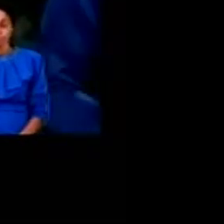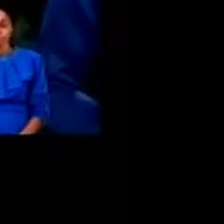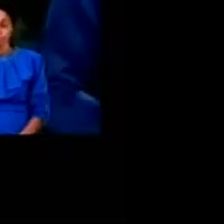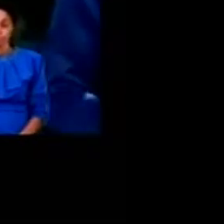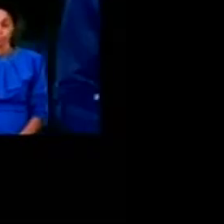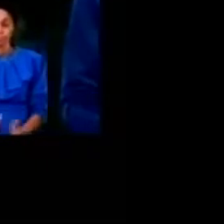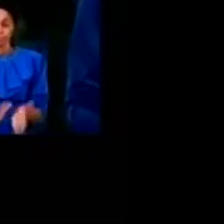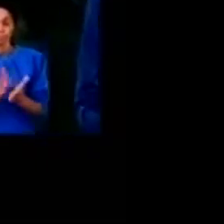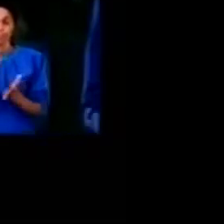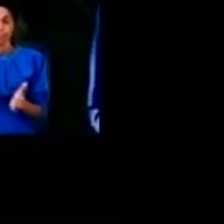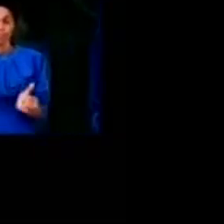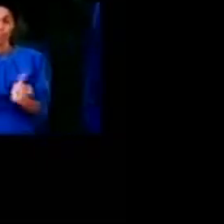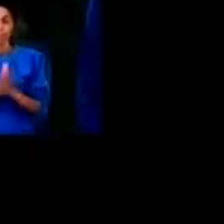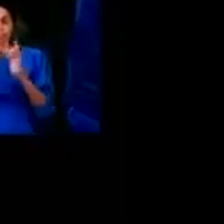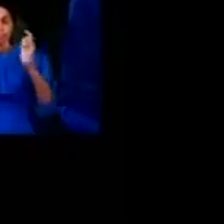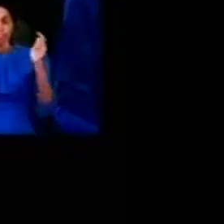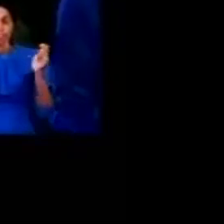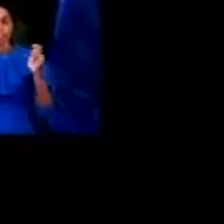My case is settled.